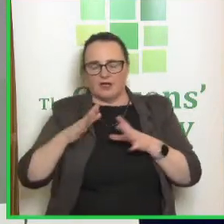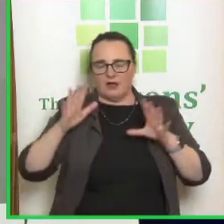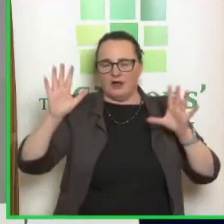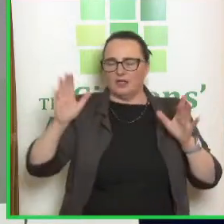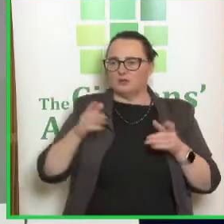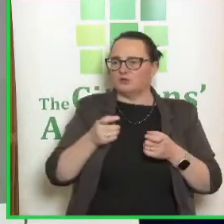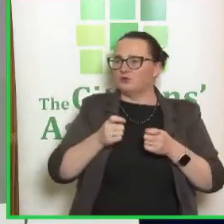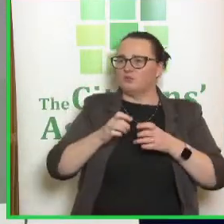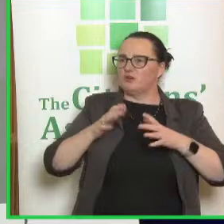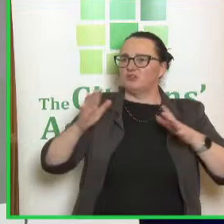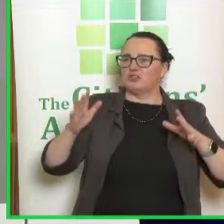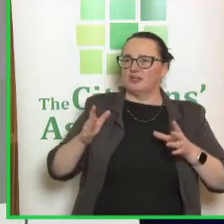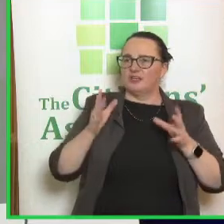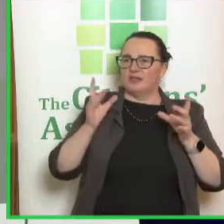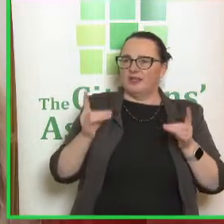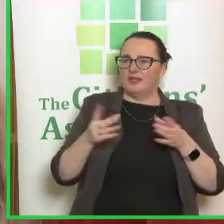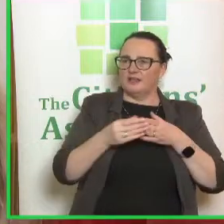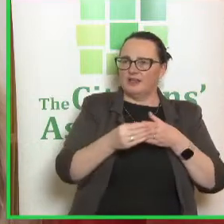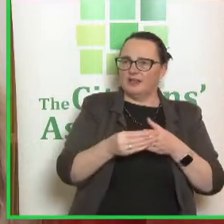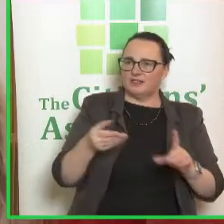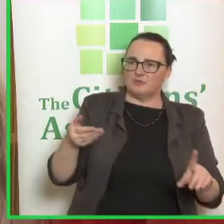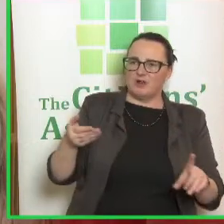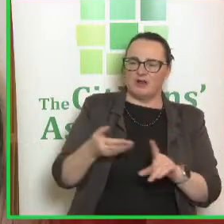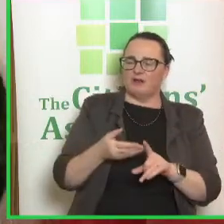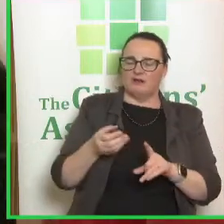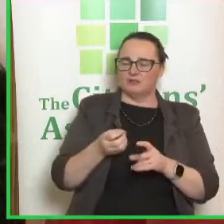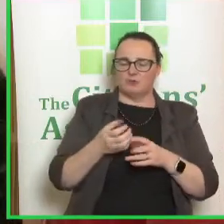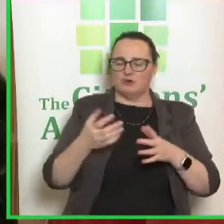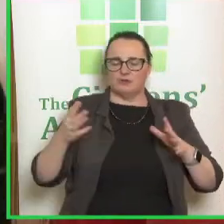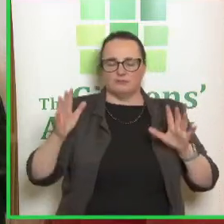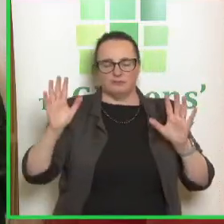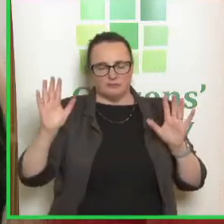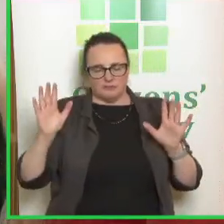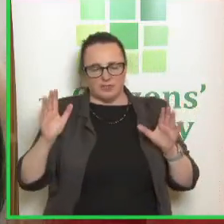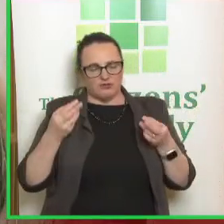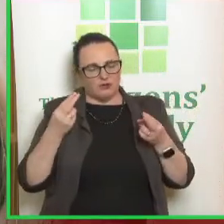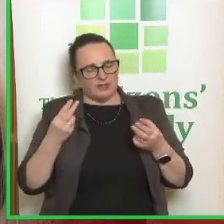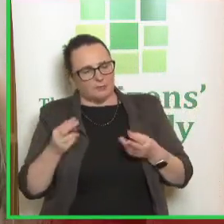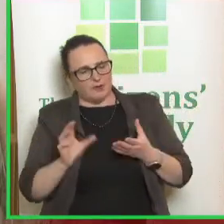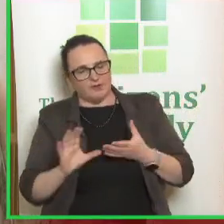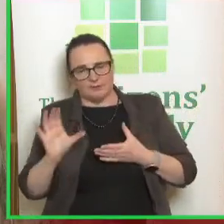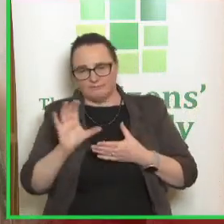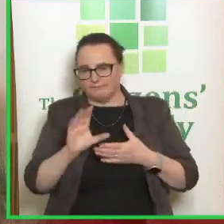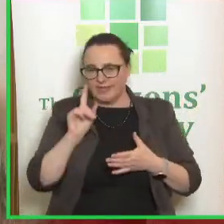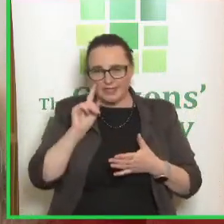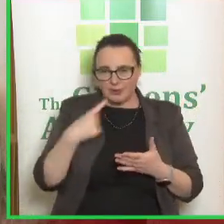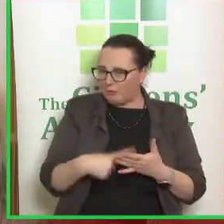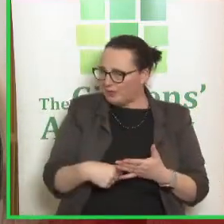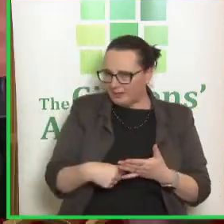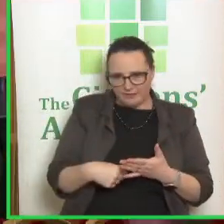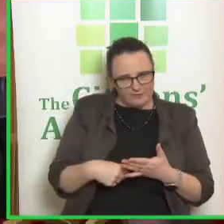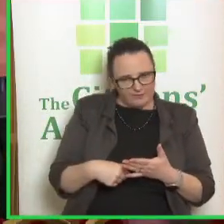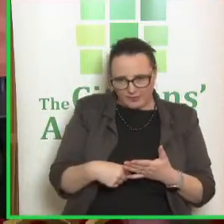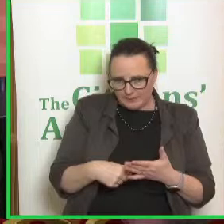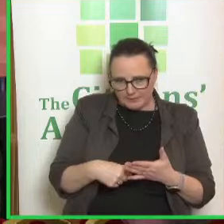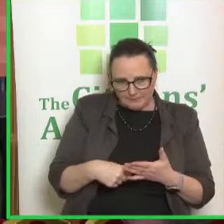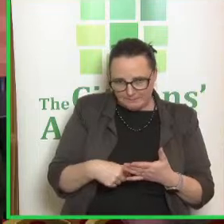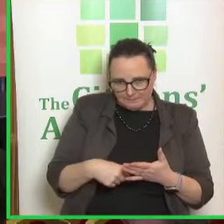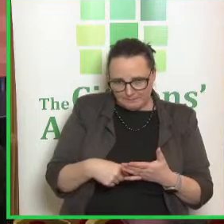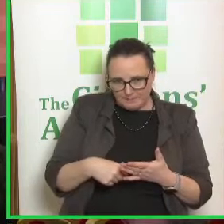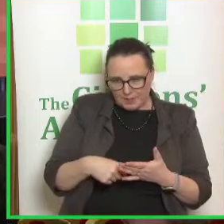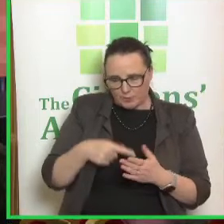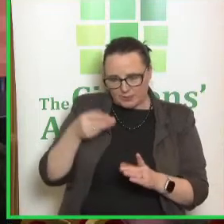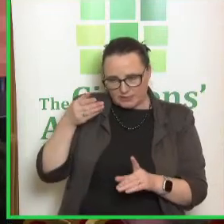do, this health-led approach, too much, it'll take on too much, it'll require too much funding, I don't believe so. We're targeting a